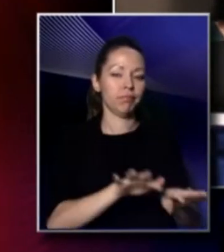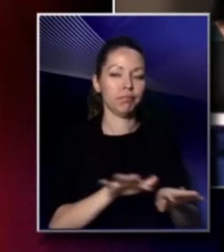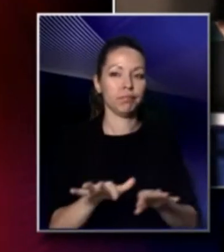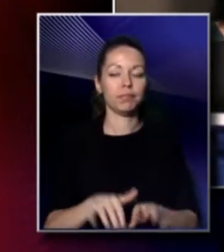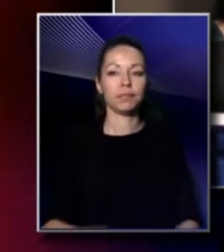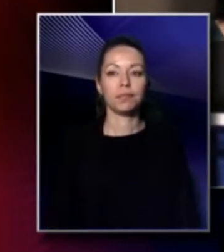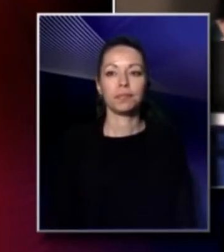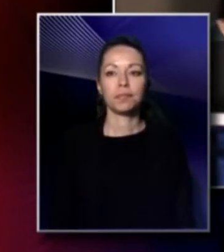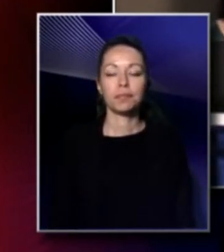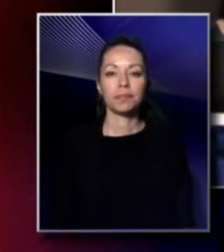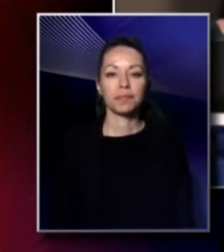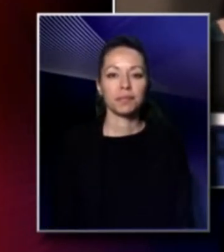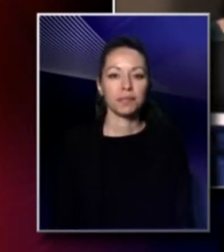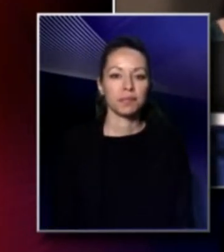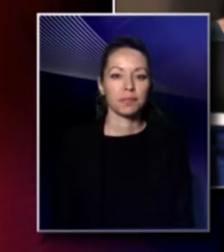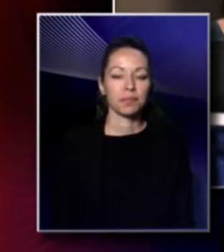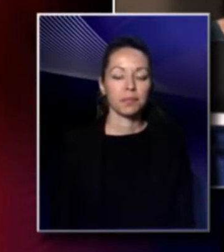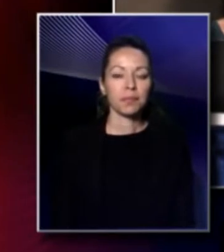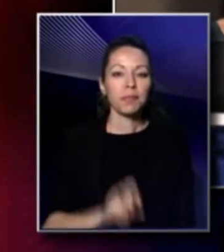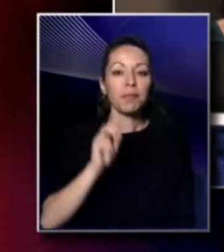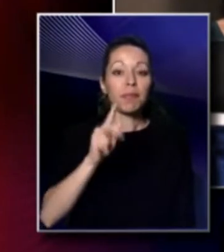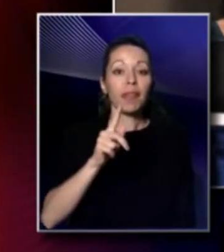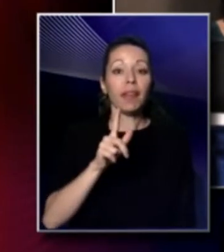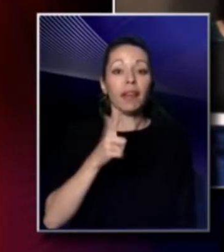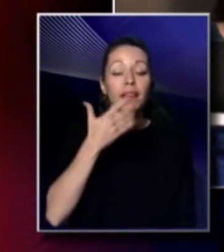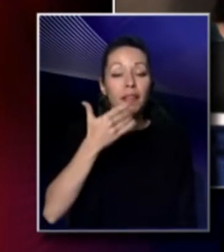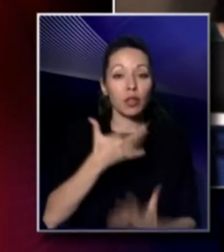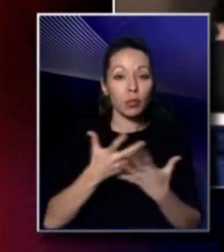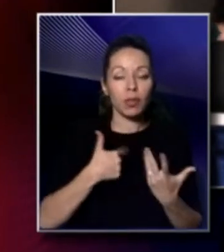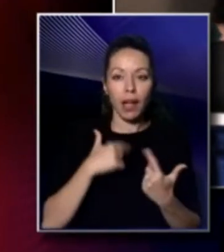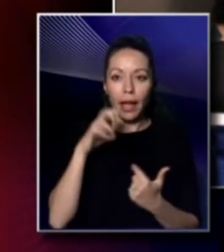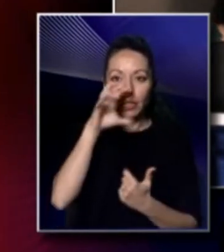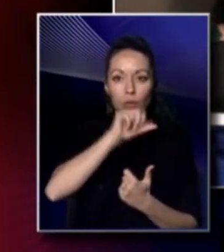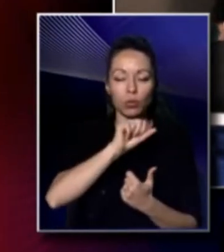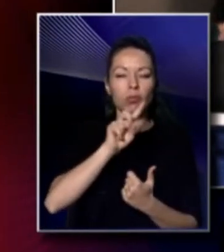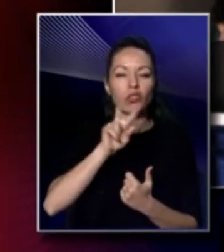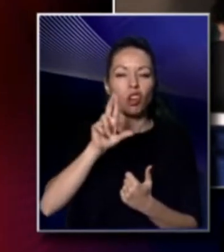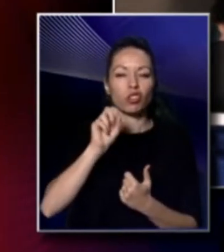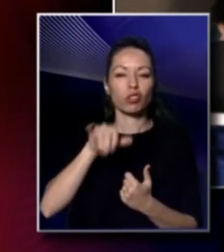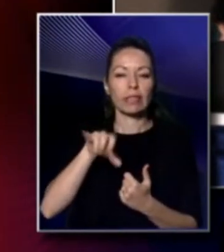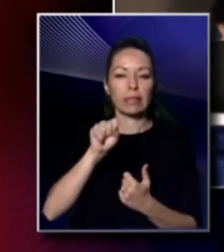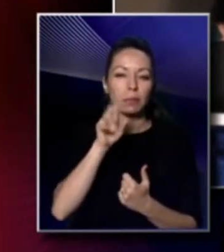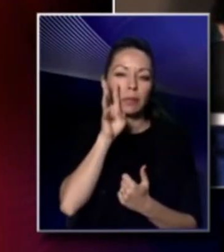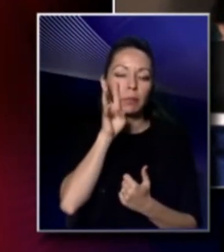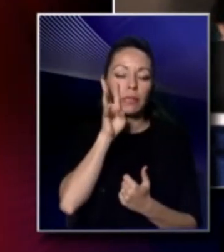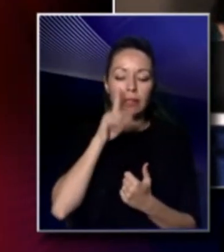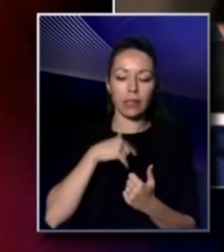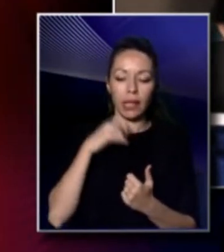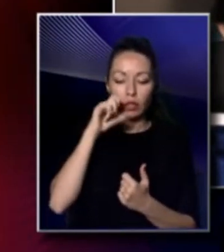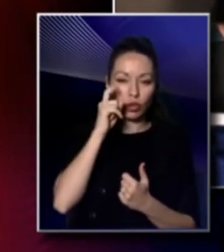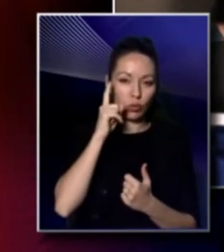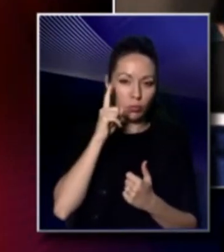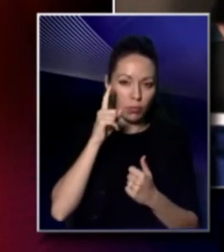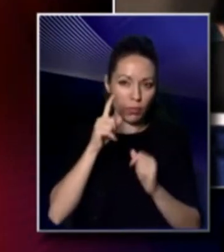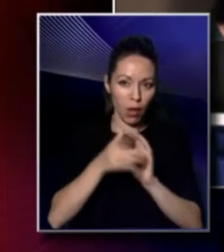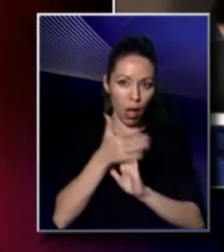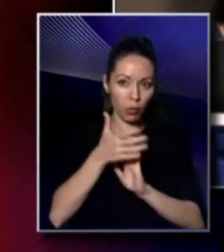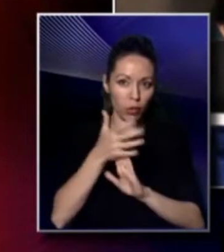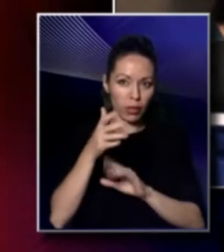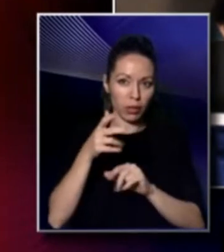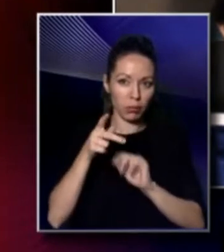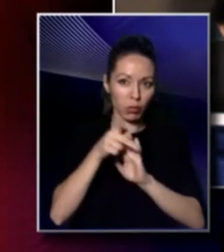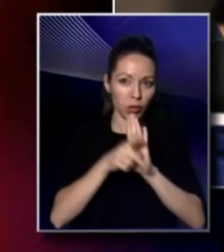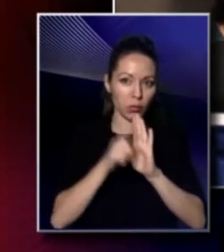So. Okay, thank you very much. I assume the operating principles are for the Strategic Planning